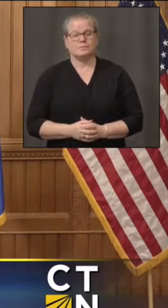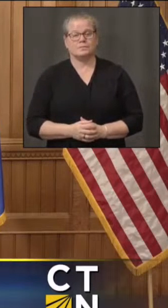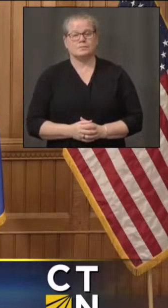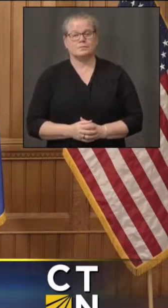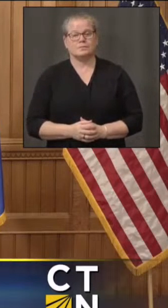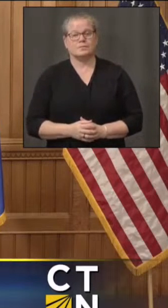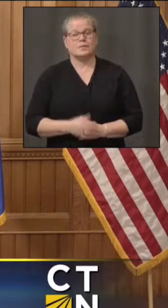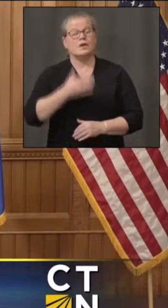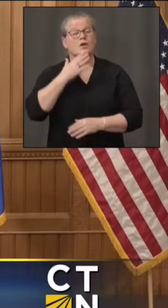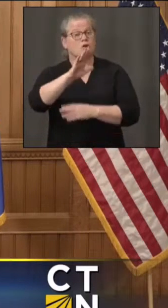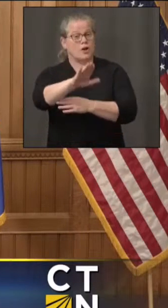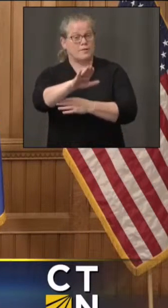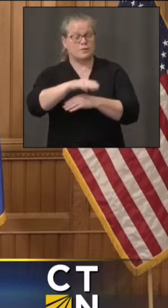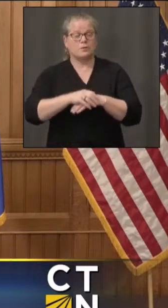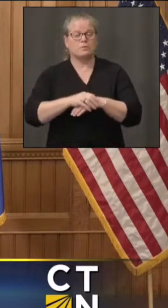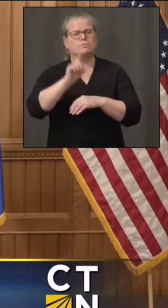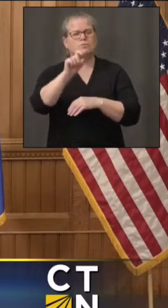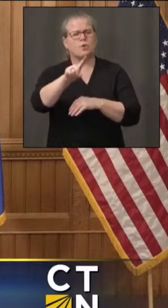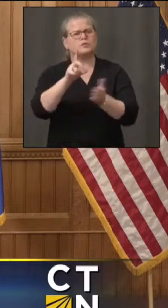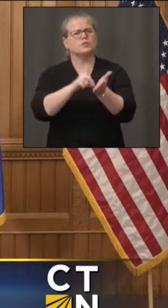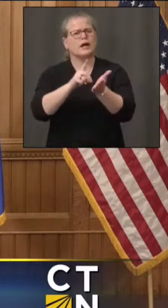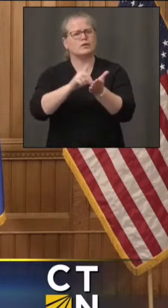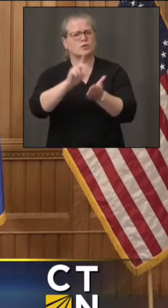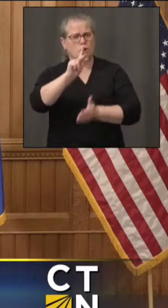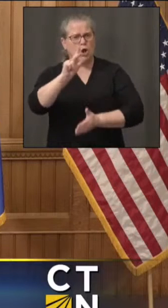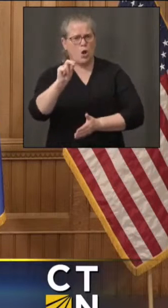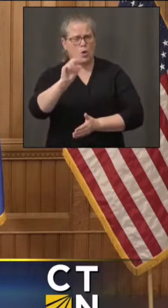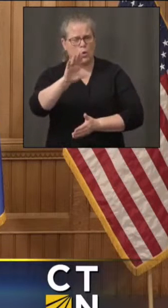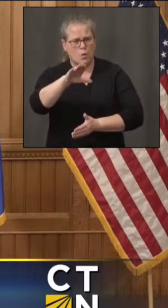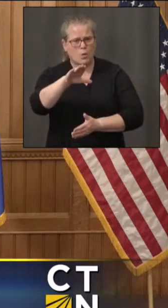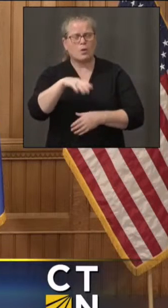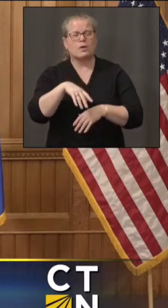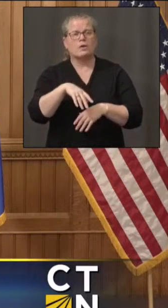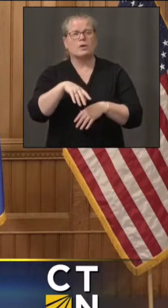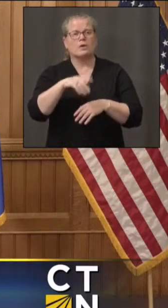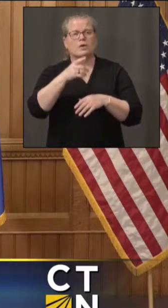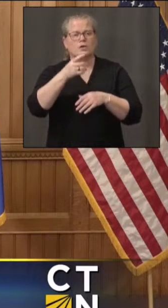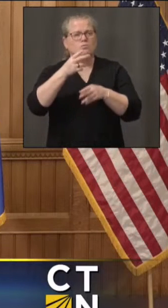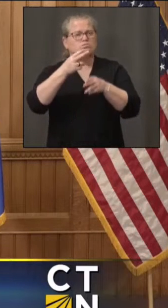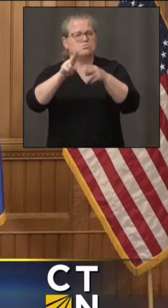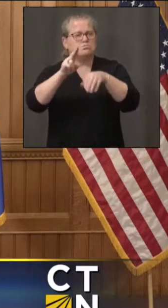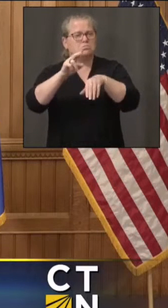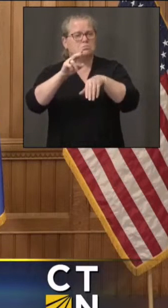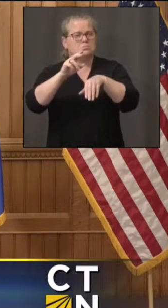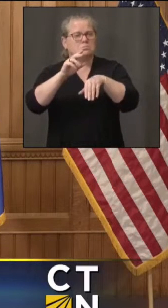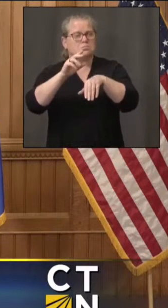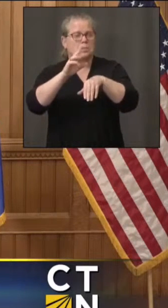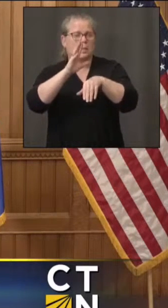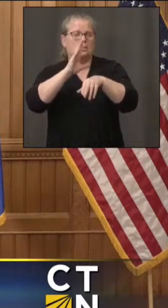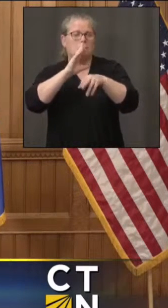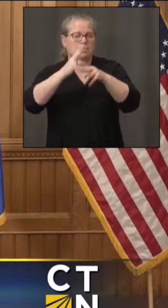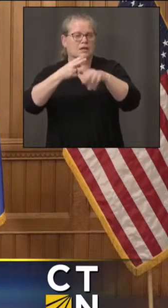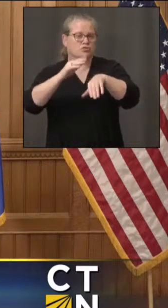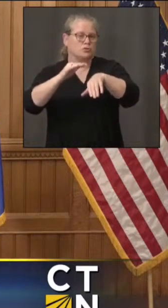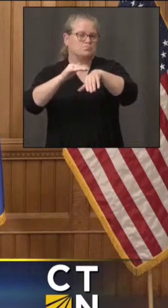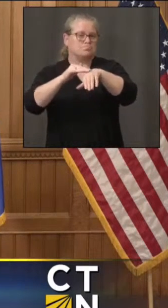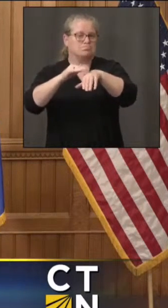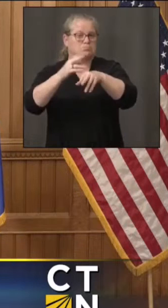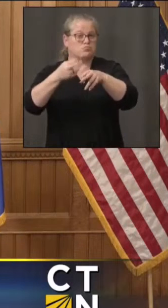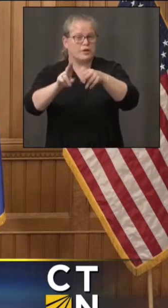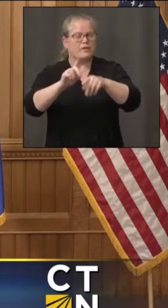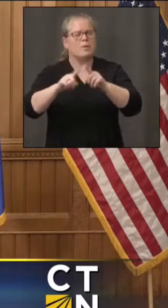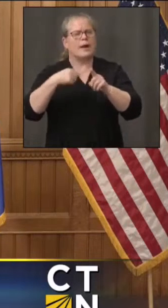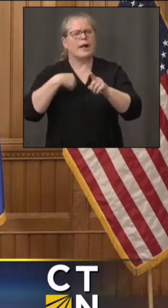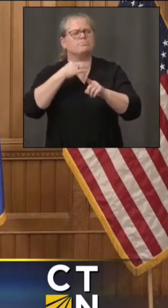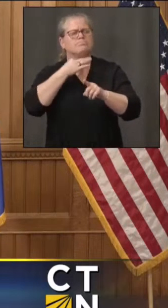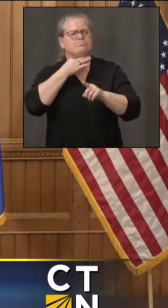is for Dr. Coe. Dr. Coe, you've touched on this already, but I wanted to ask it from a different angle. With the test positivity